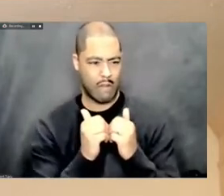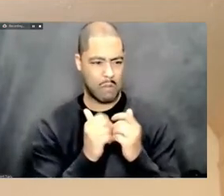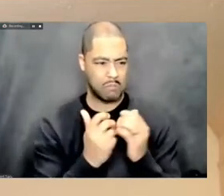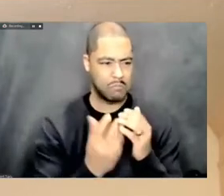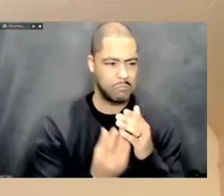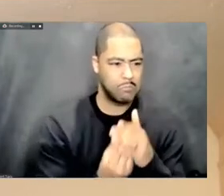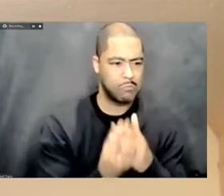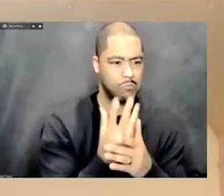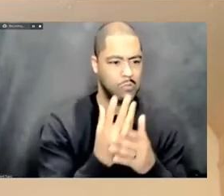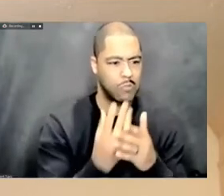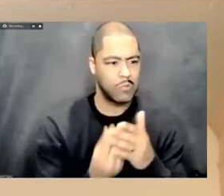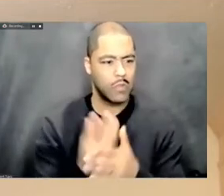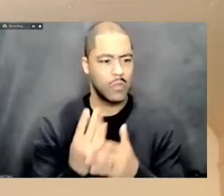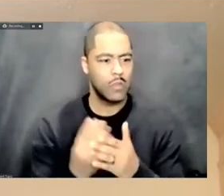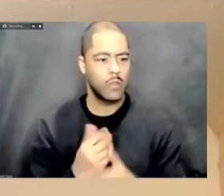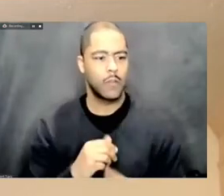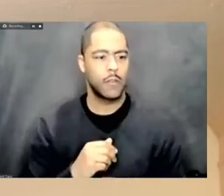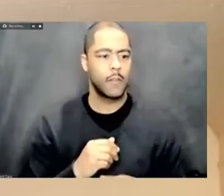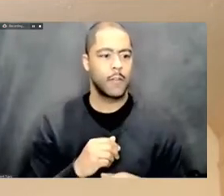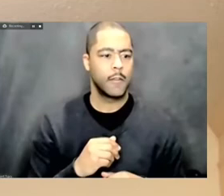But her plans didn't work out.